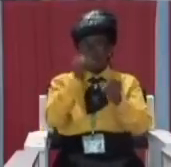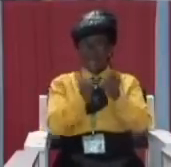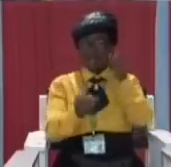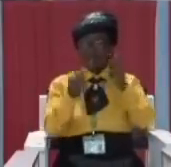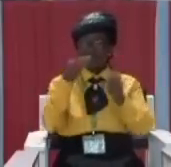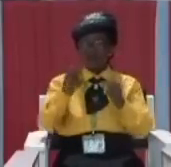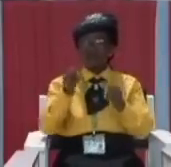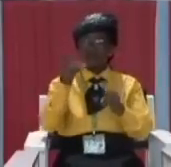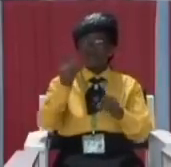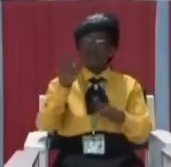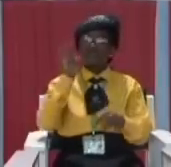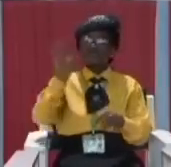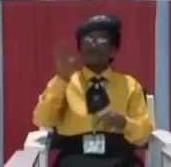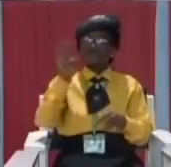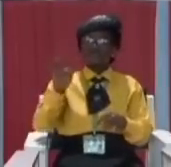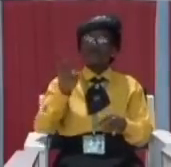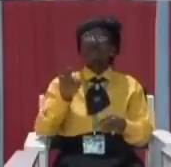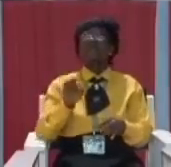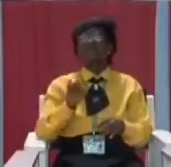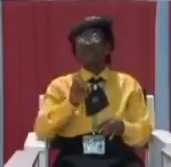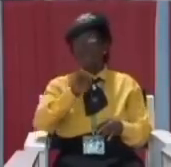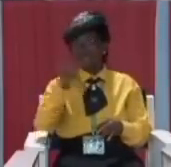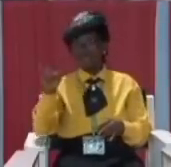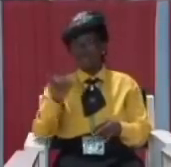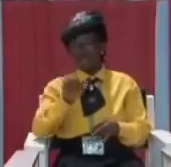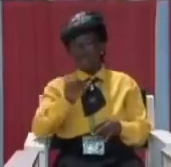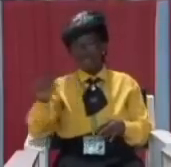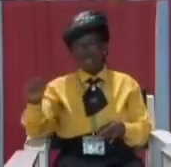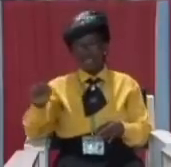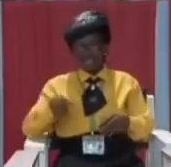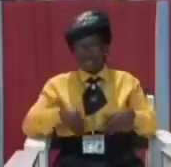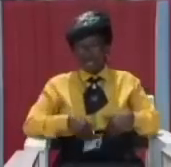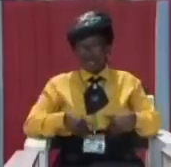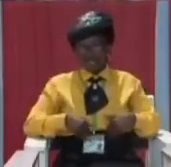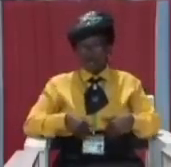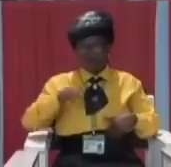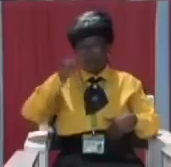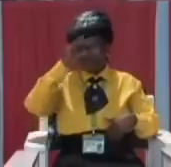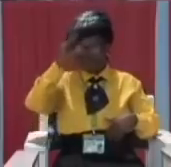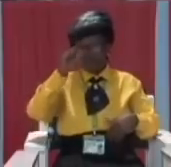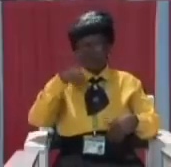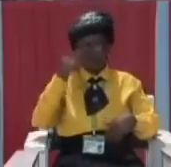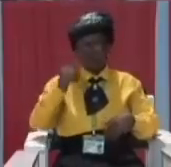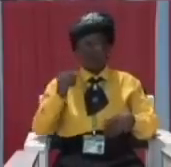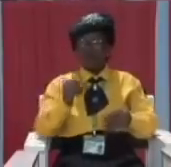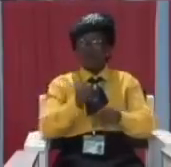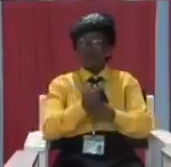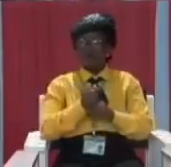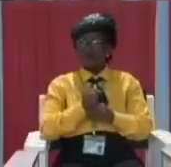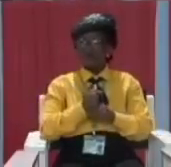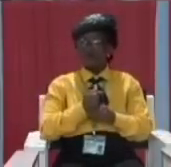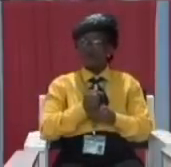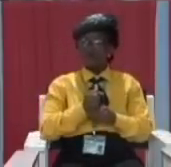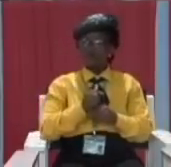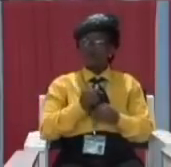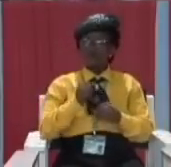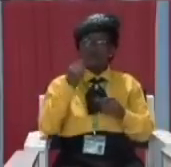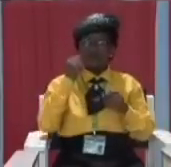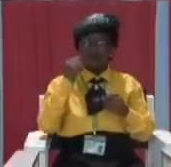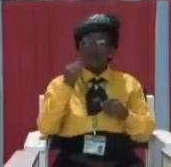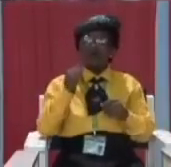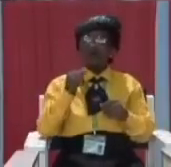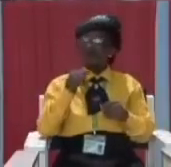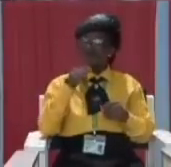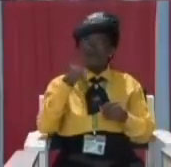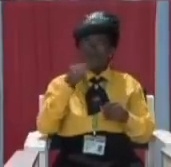The young man who spoke before me, I thank God for his life. He has done a great job.